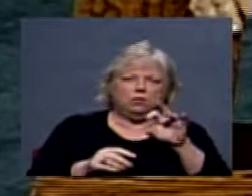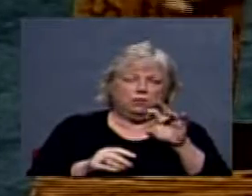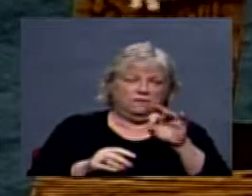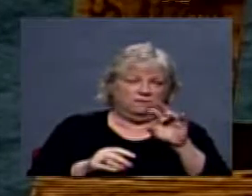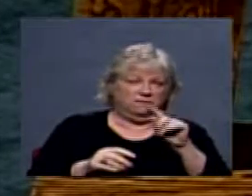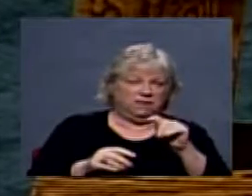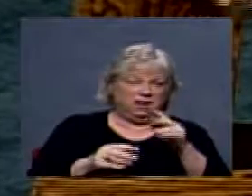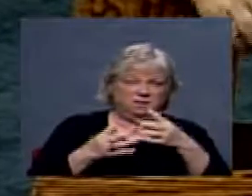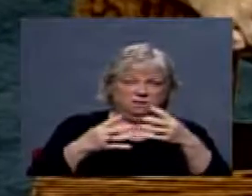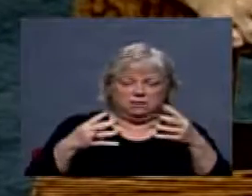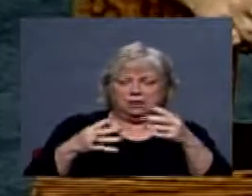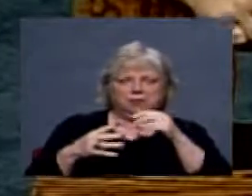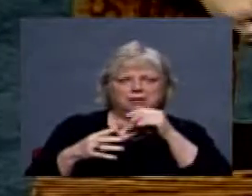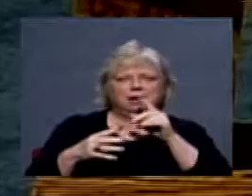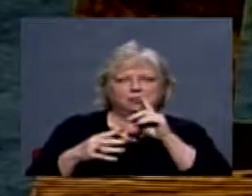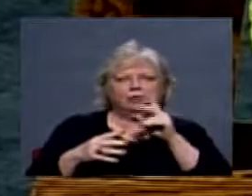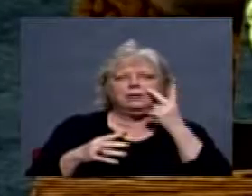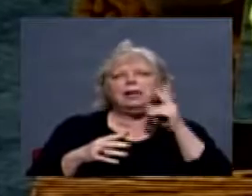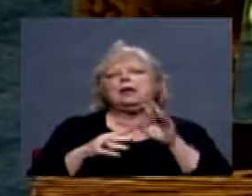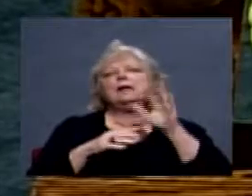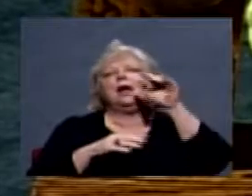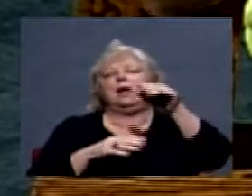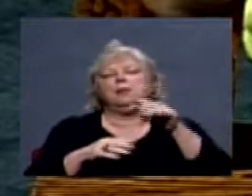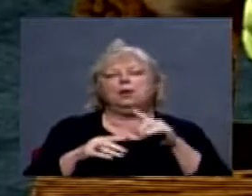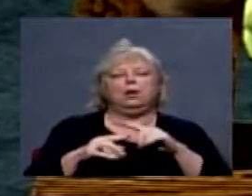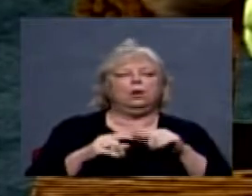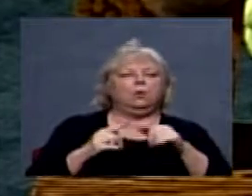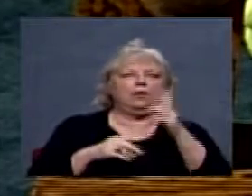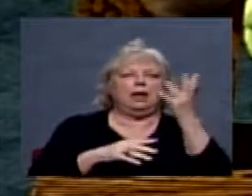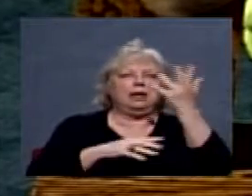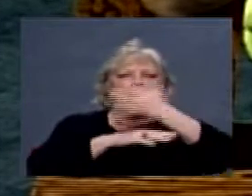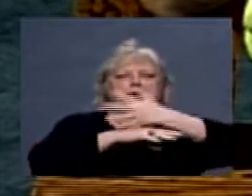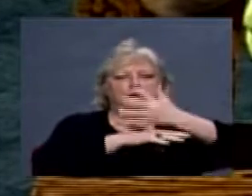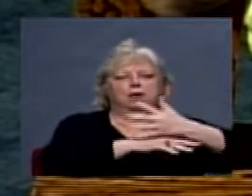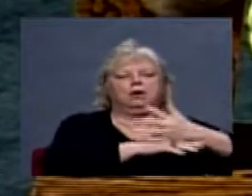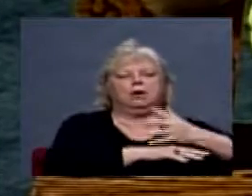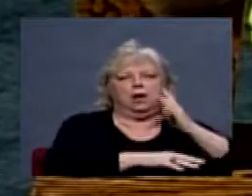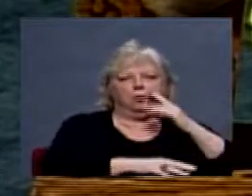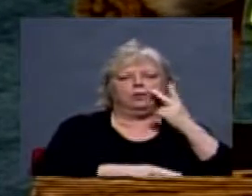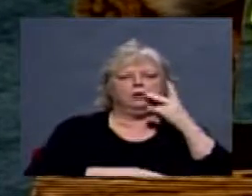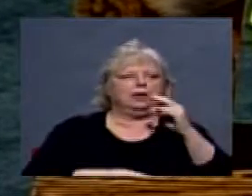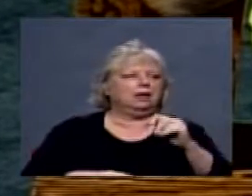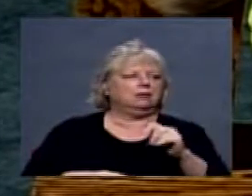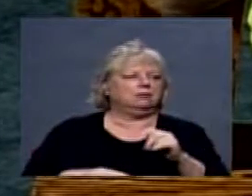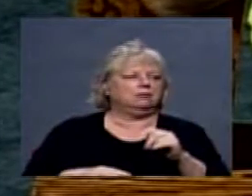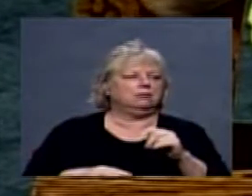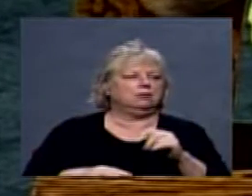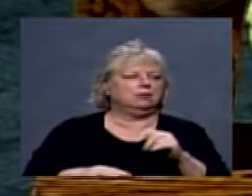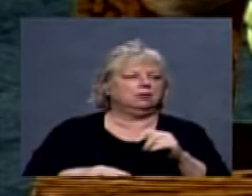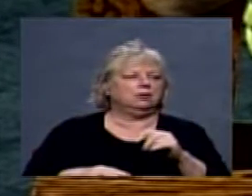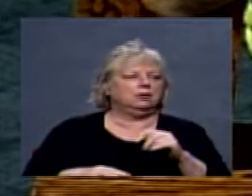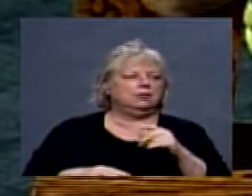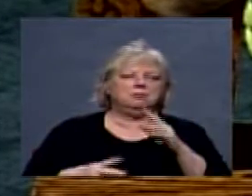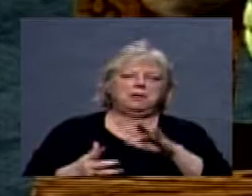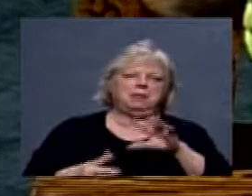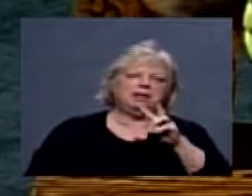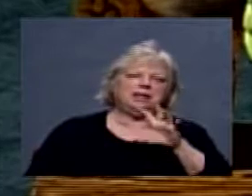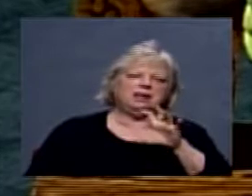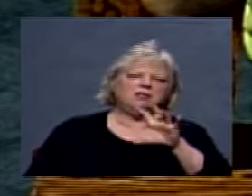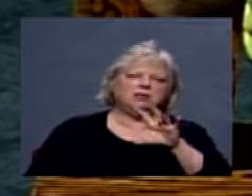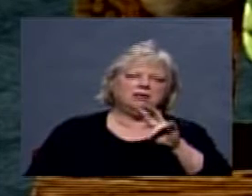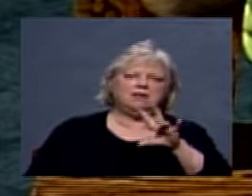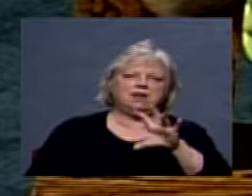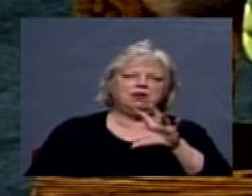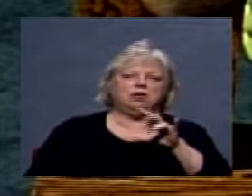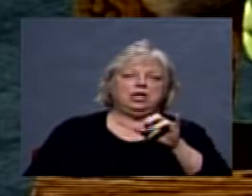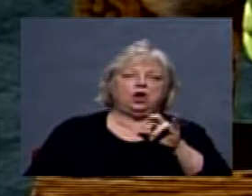building. You know, I do live west of the property. When they do clear this, I will be able to see it. I won't probably be 650, maybe 700 yards